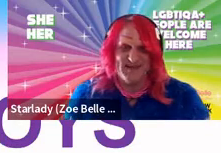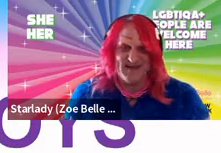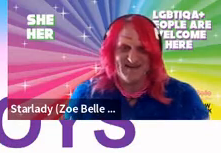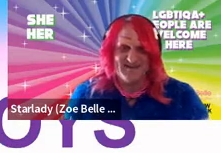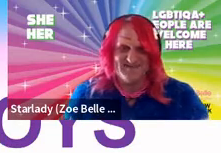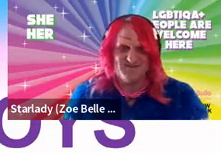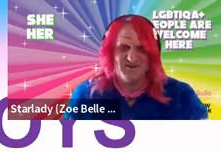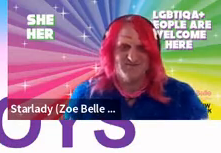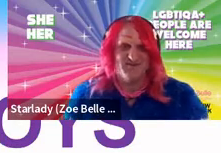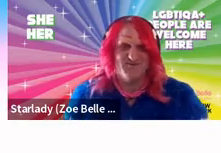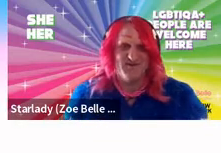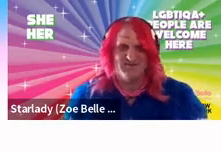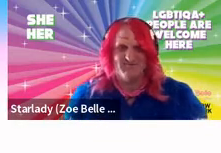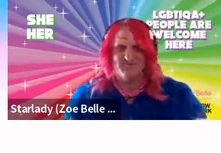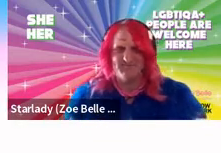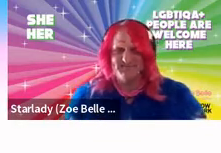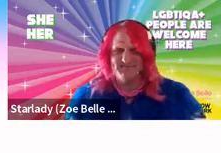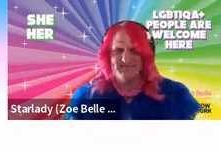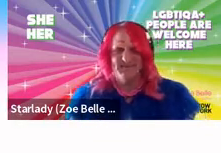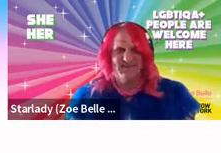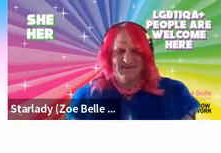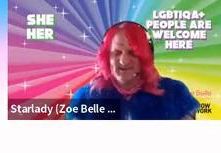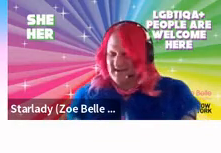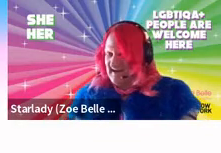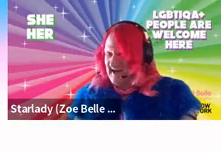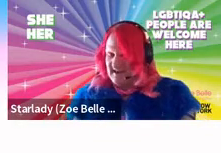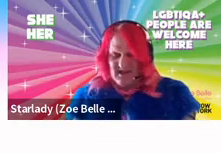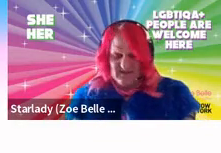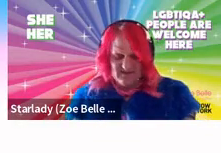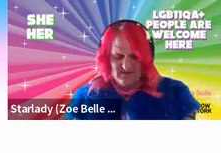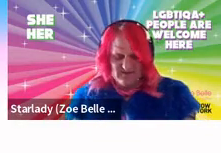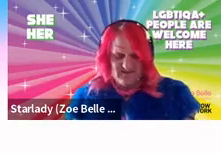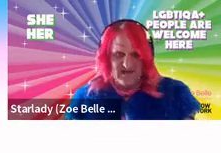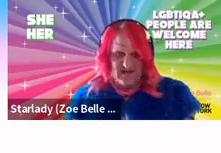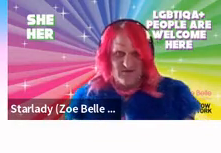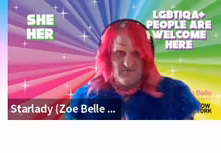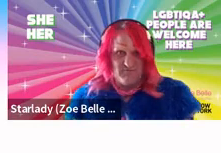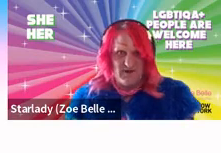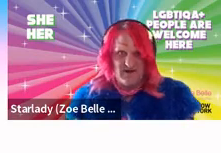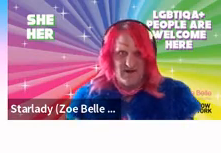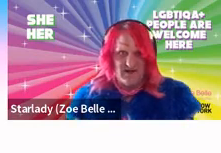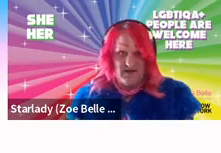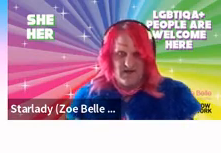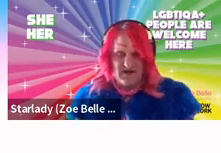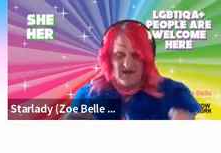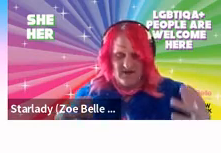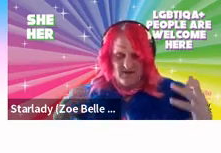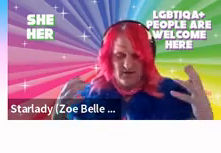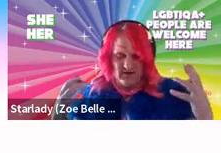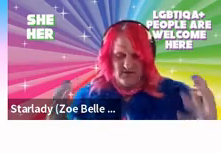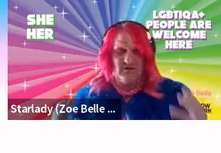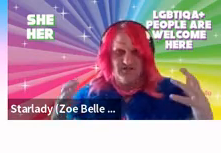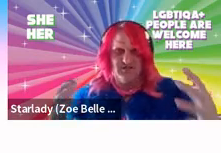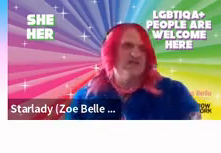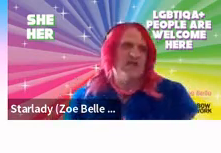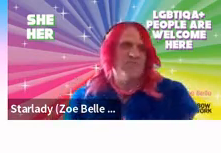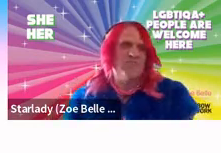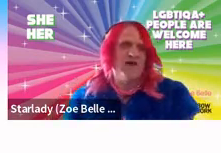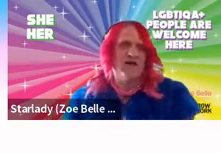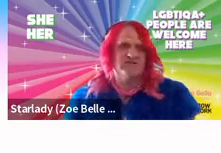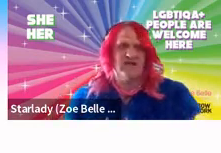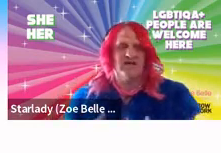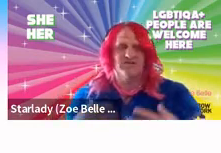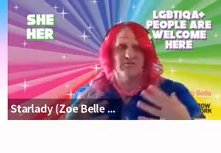of from Zach in Trans 101. I'd like to start off by, acknowledging